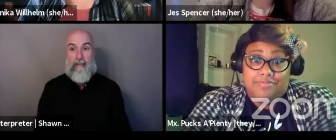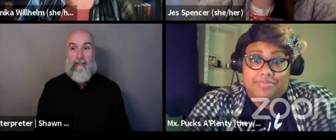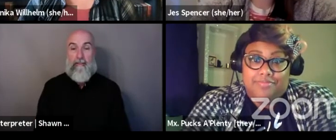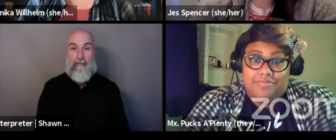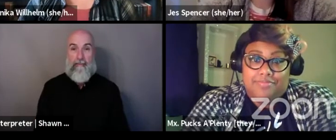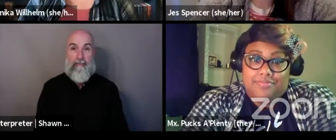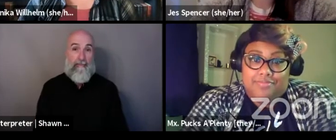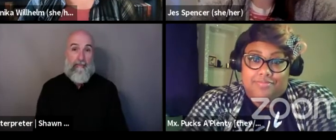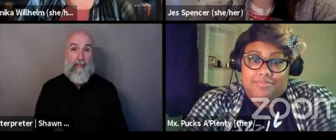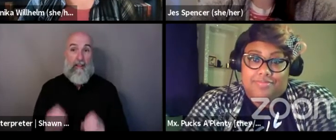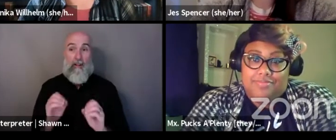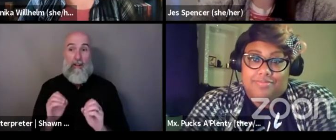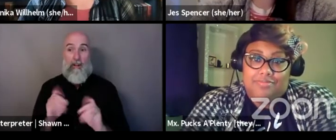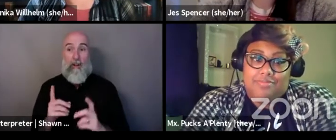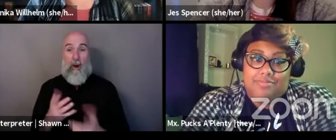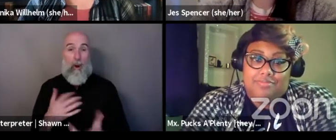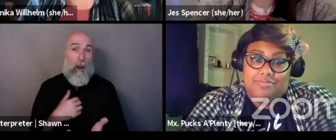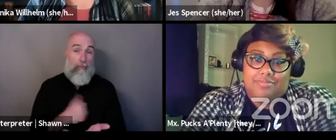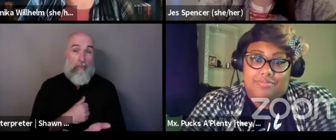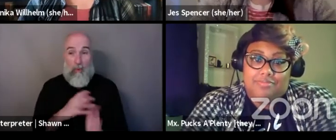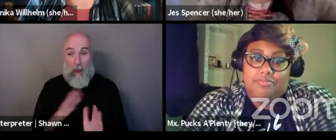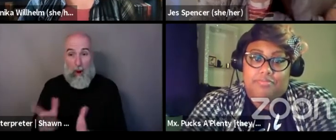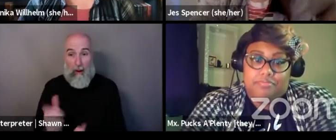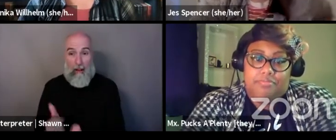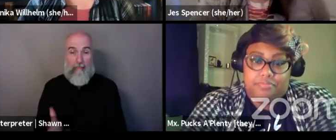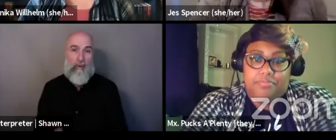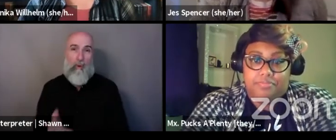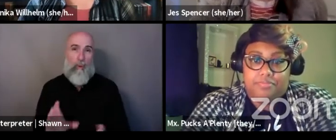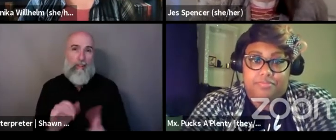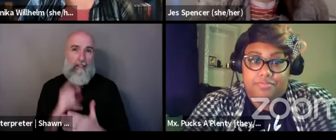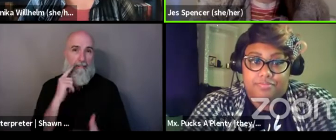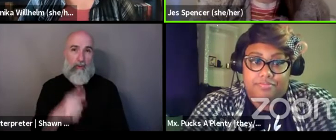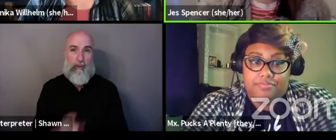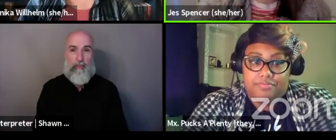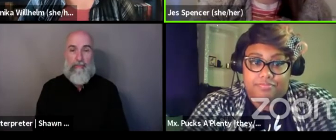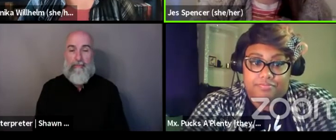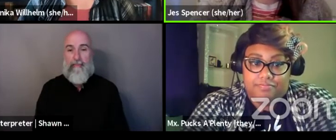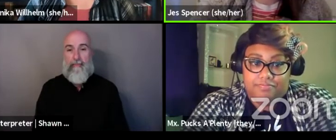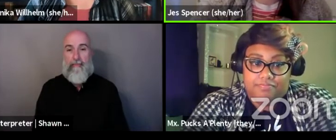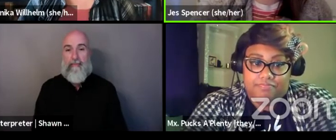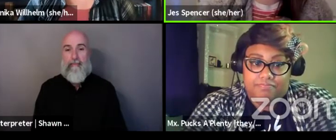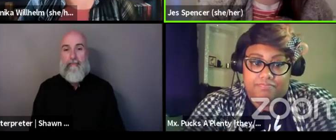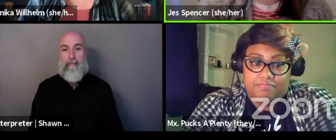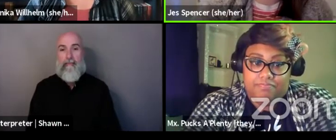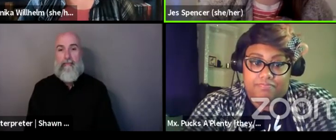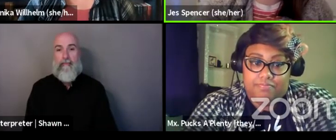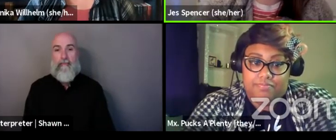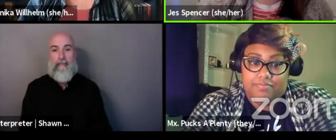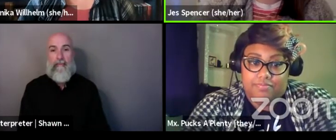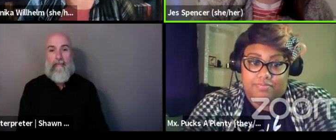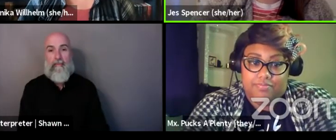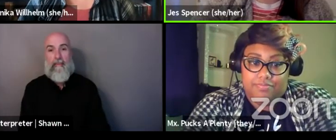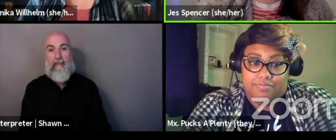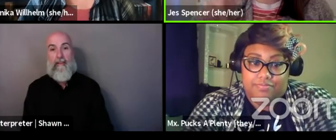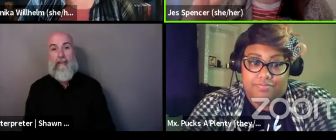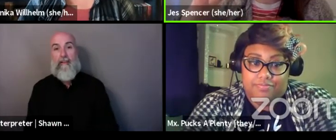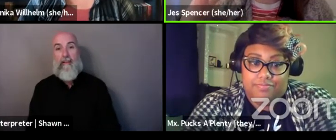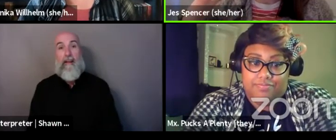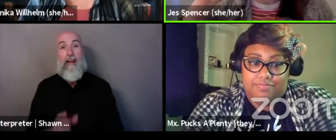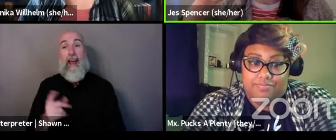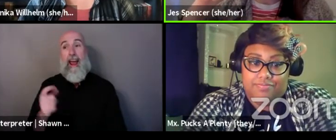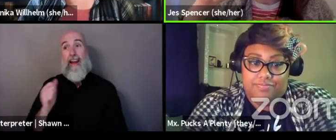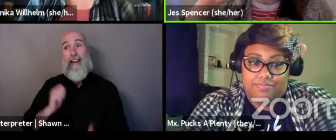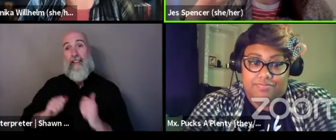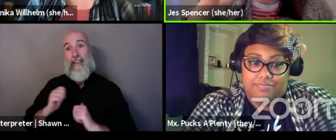no one is, oh, I'm so sorry. Nobody's doing that for you. And I think in theater, especially, the